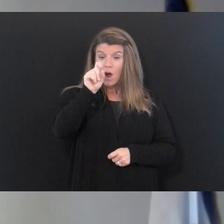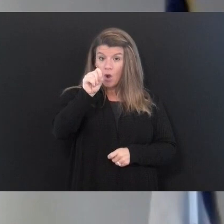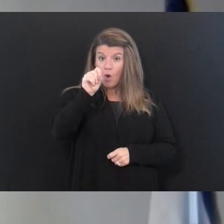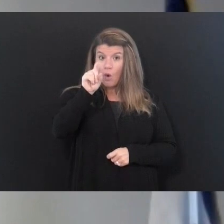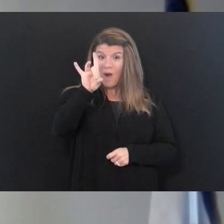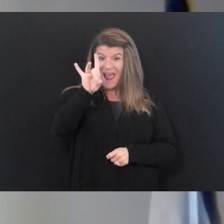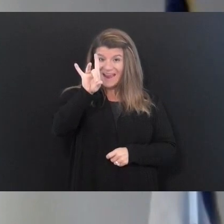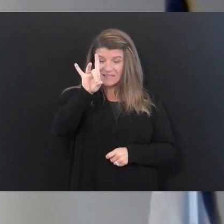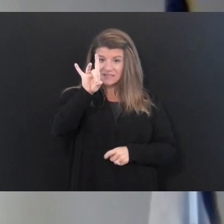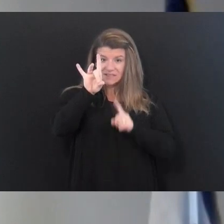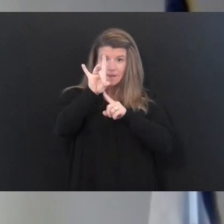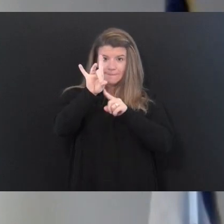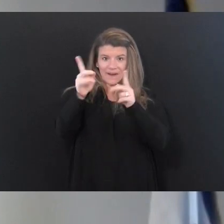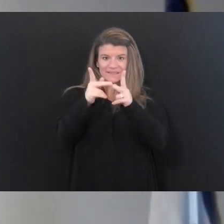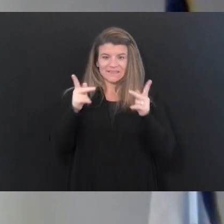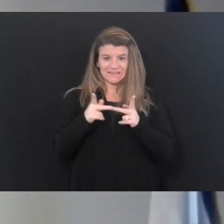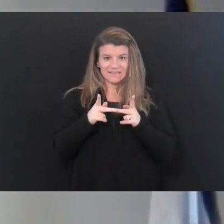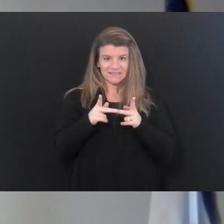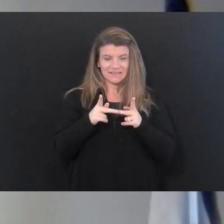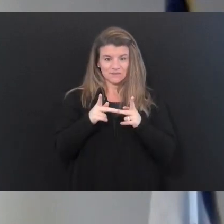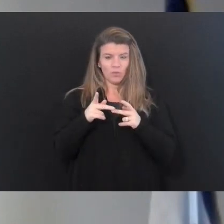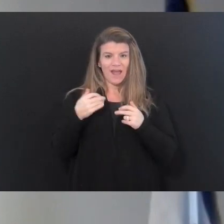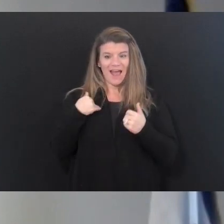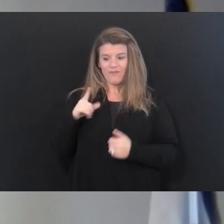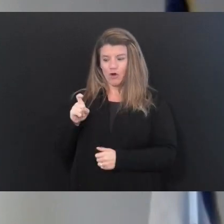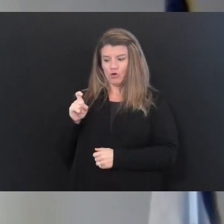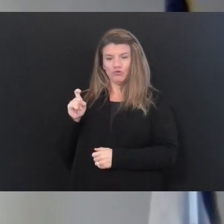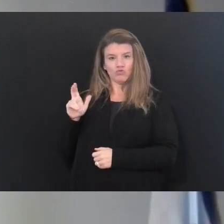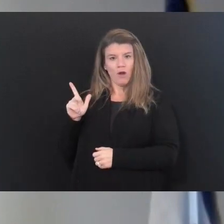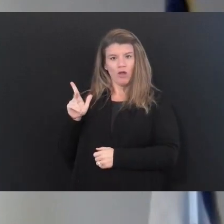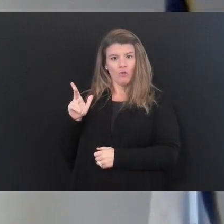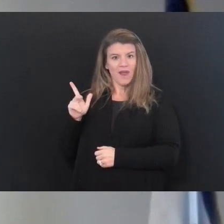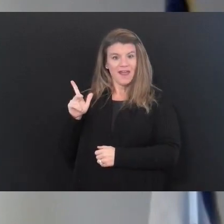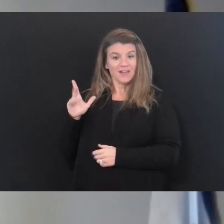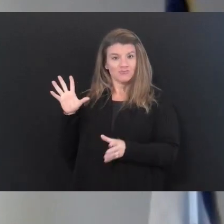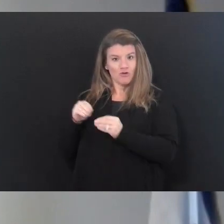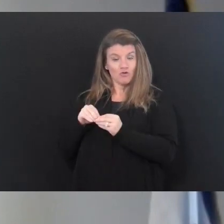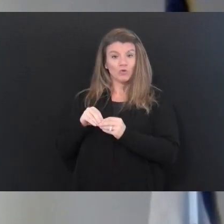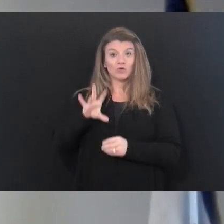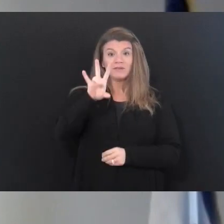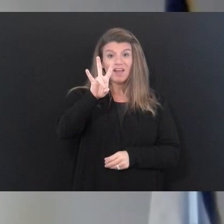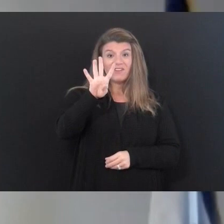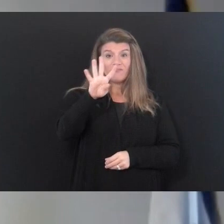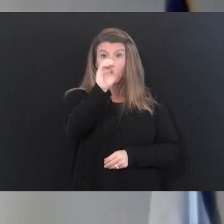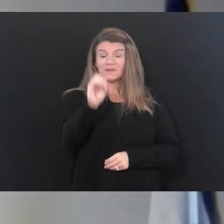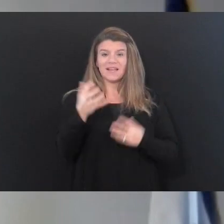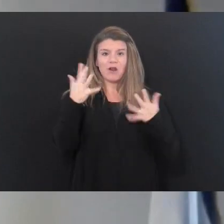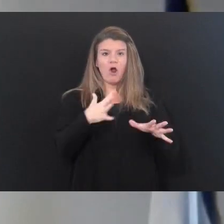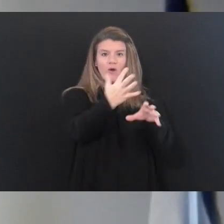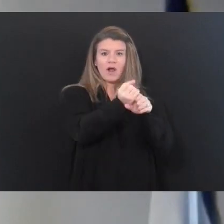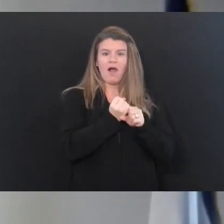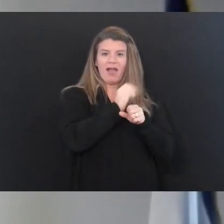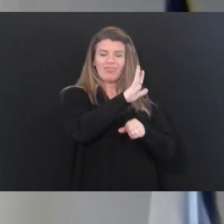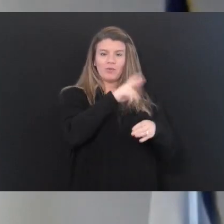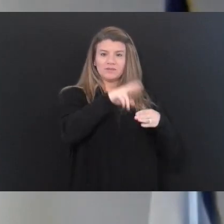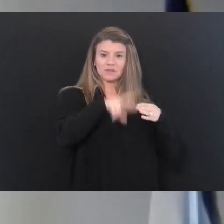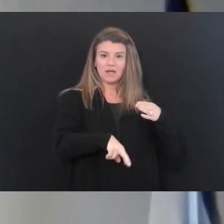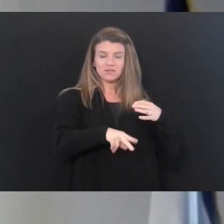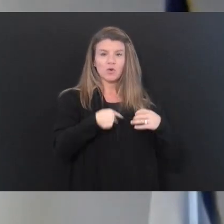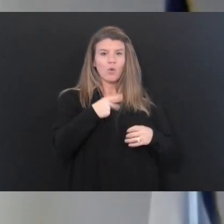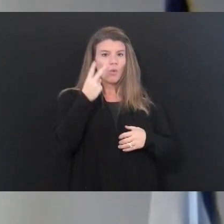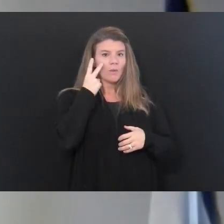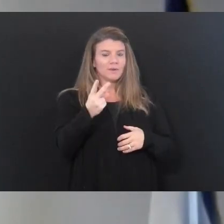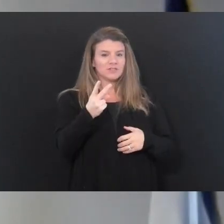of the 123, and 74% of those have received results from the testing. So we saw a